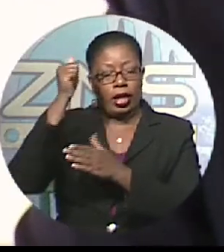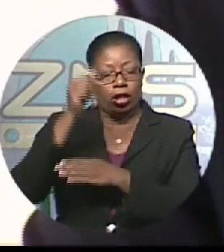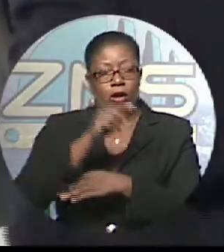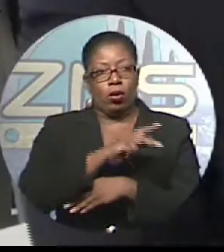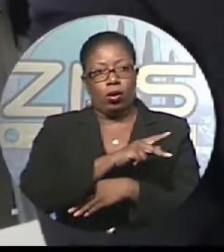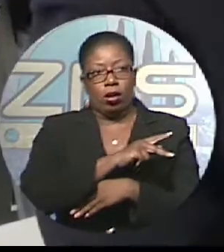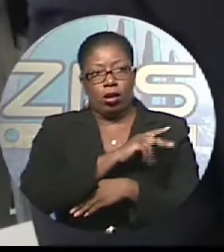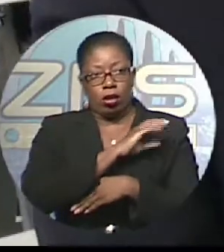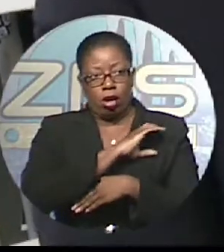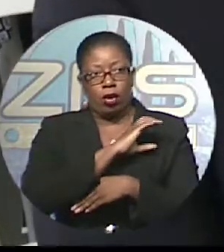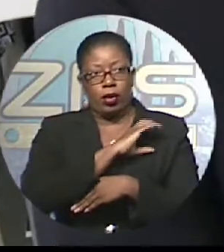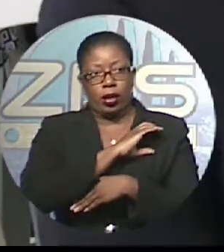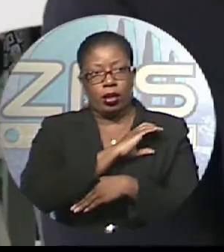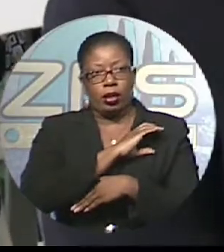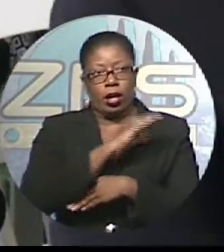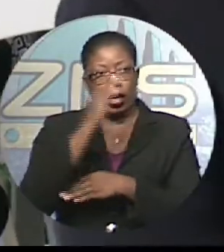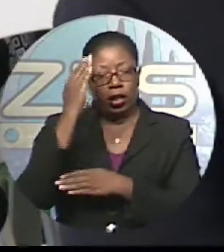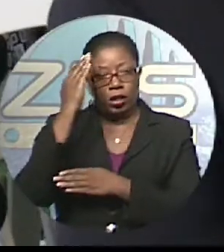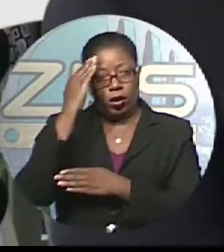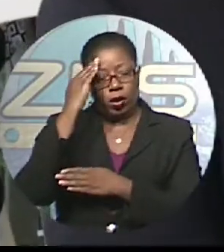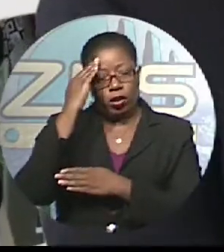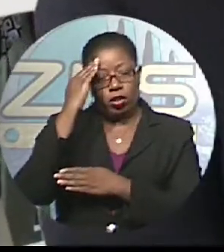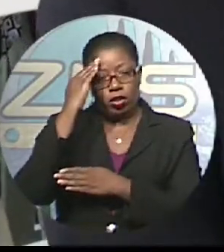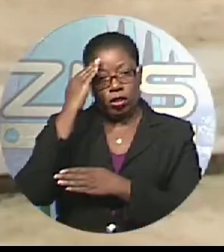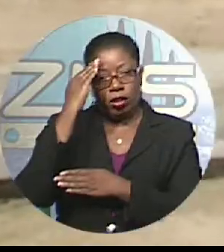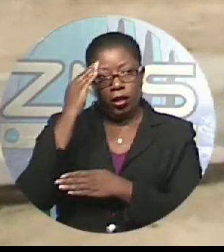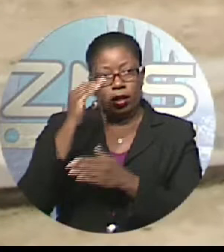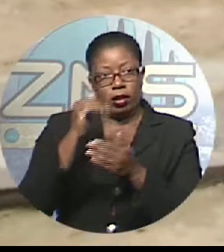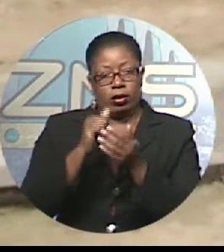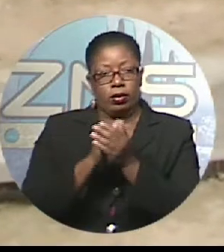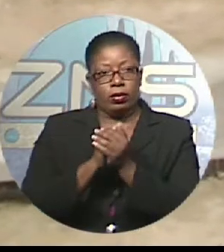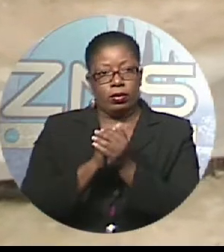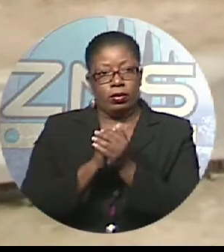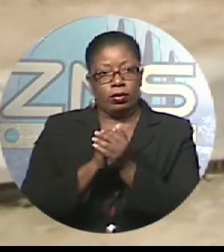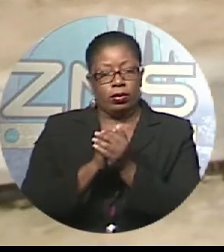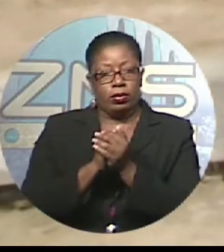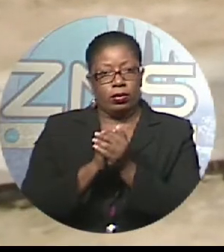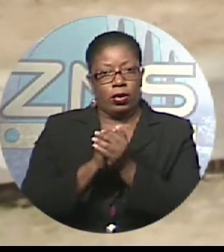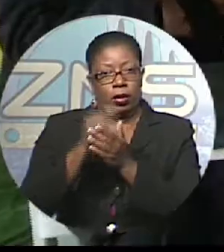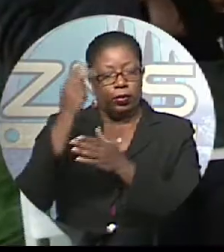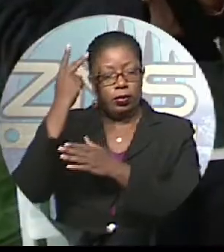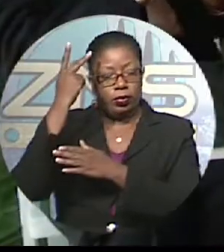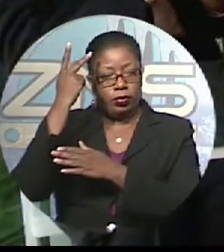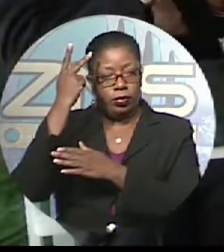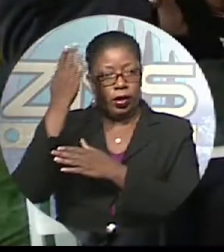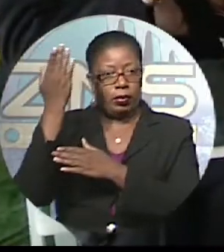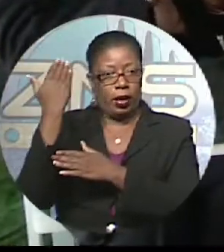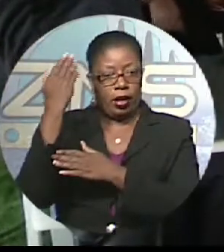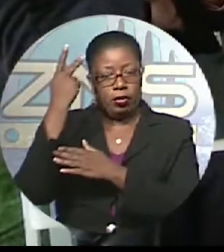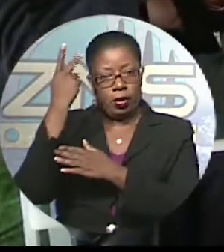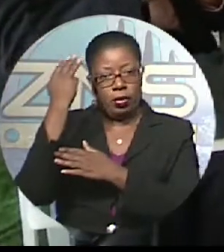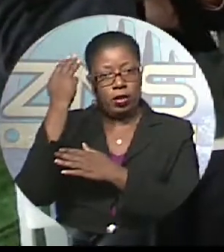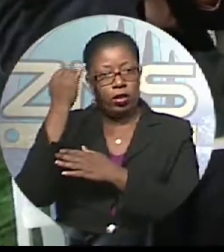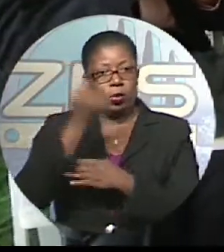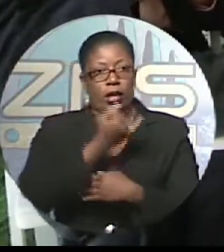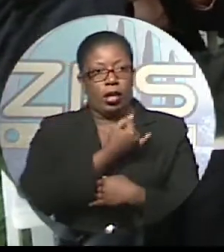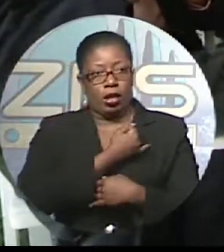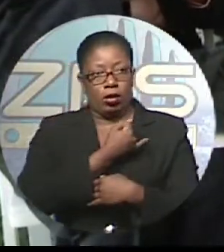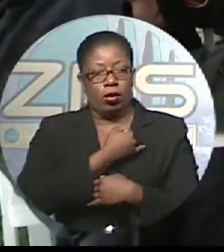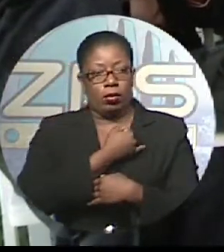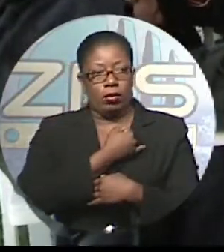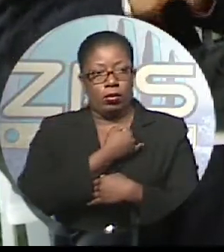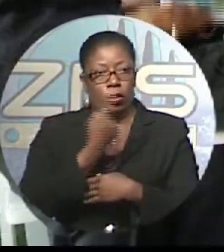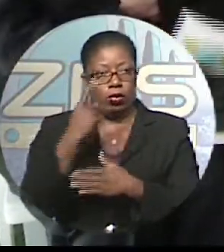Minister Hubert Ingram, who was in attendance for initiating the project, and says it continues under this administration because of